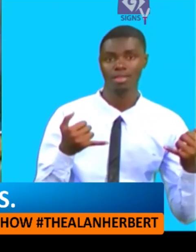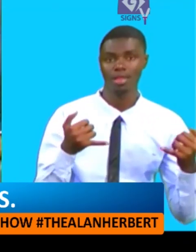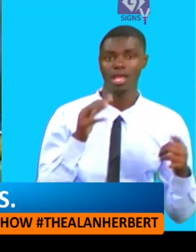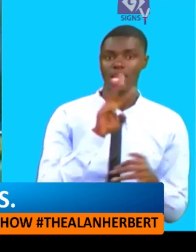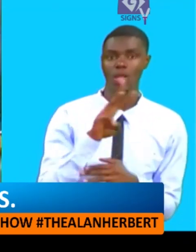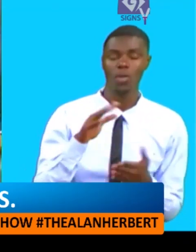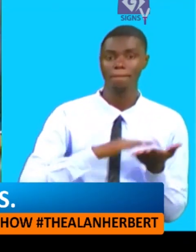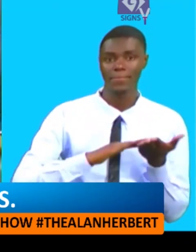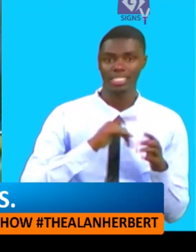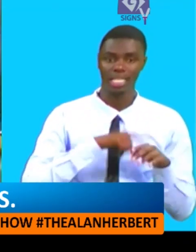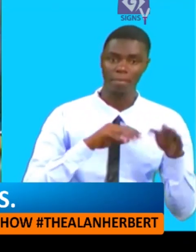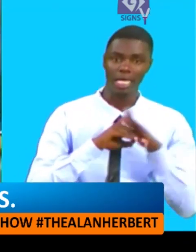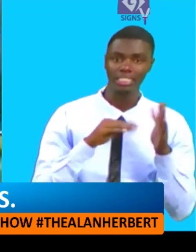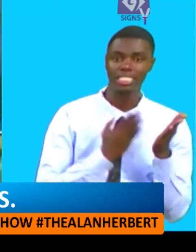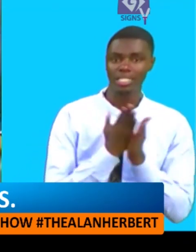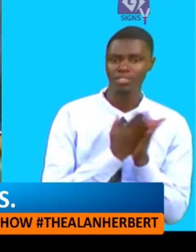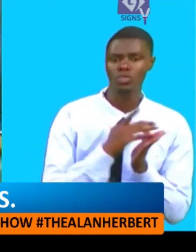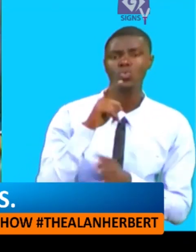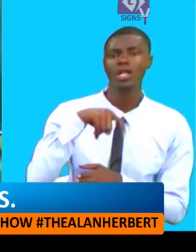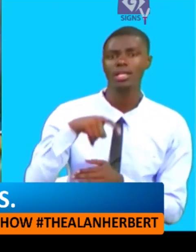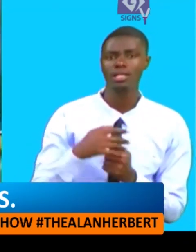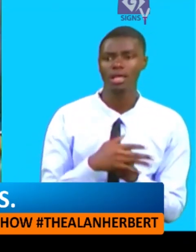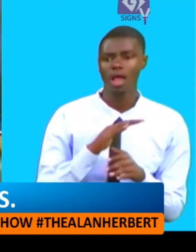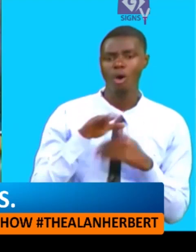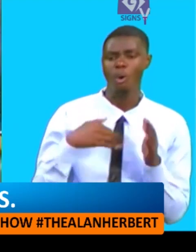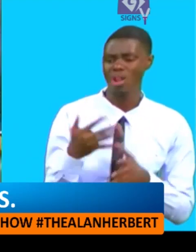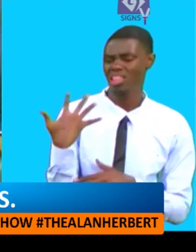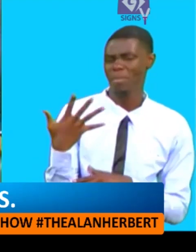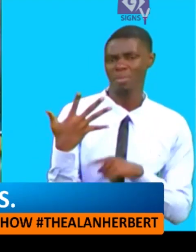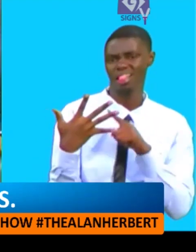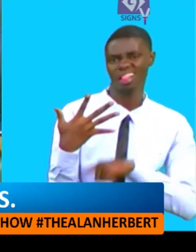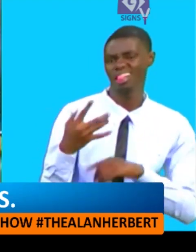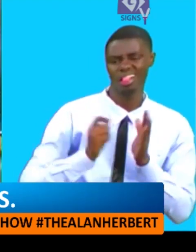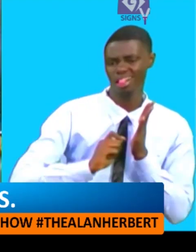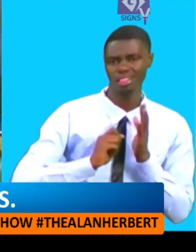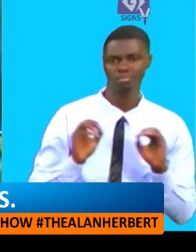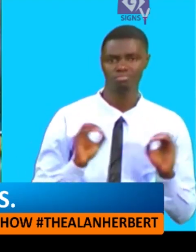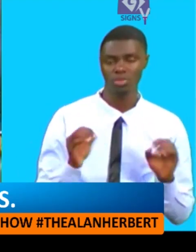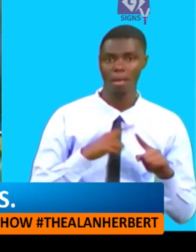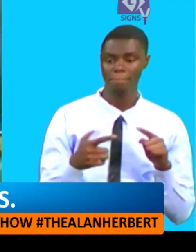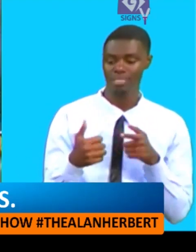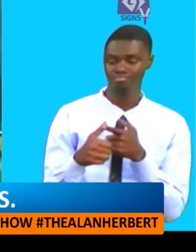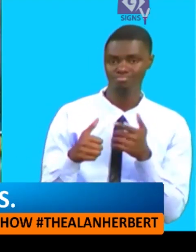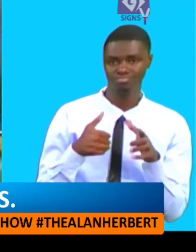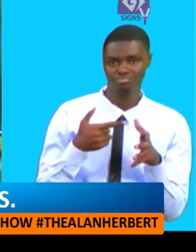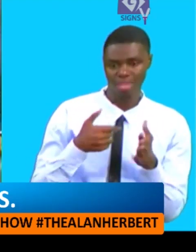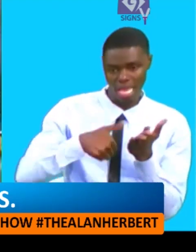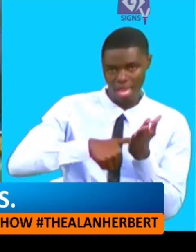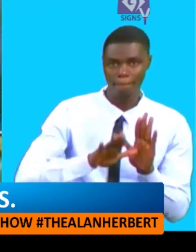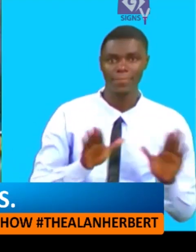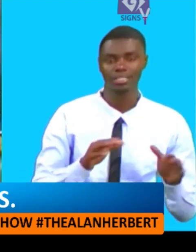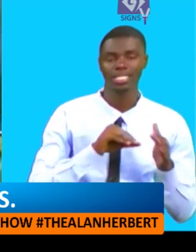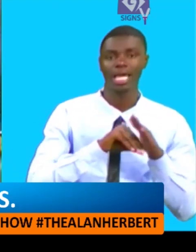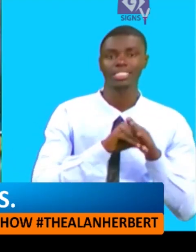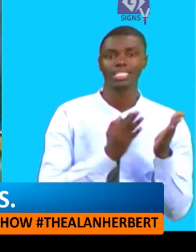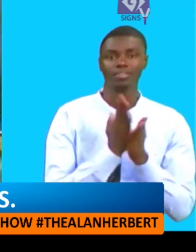So when you go to access services, you no longer require all this paperwork. You just need to have your fingerprint, Yes. and then you'll be able to